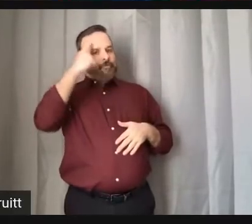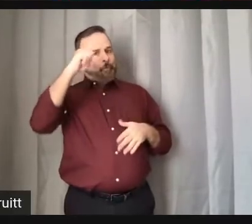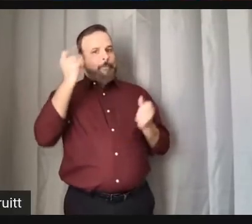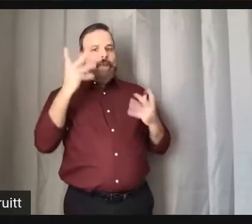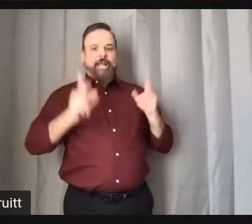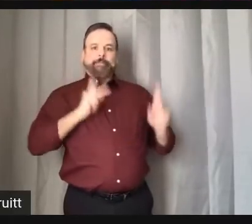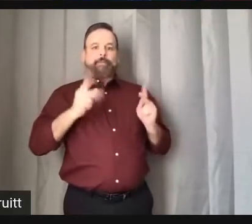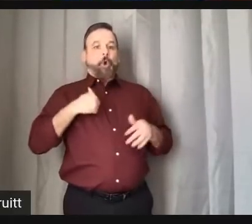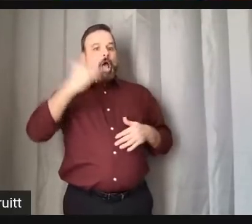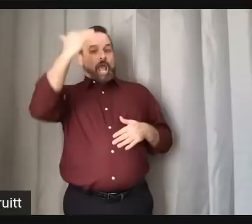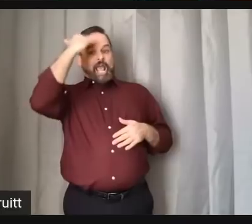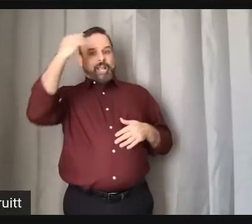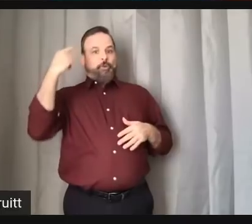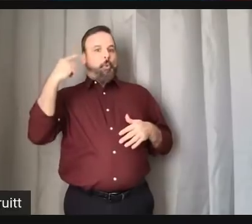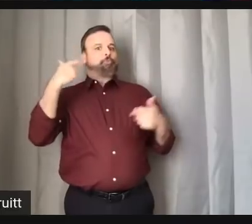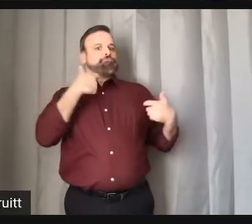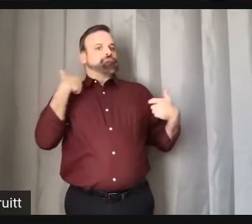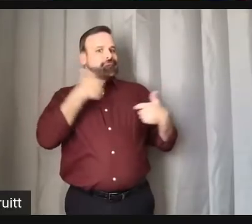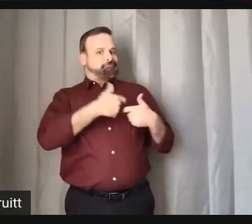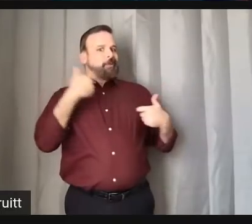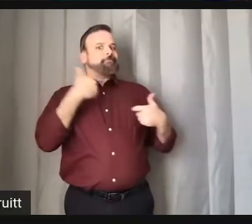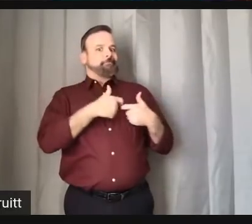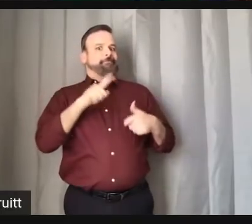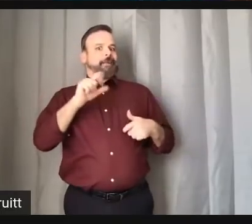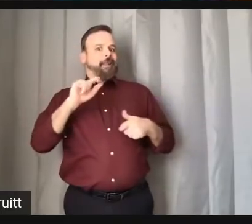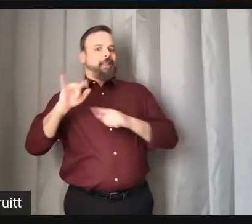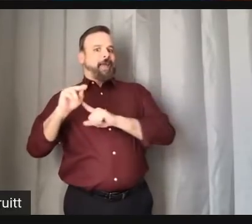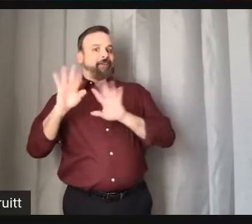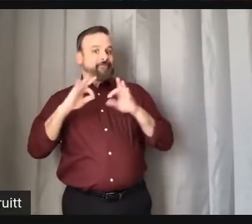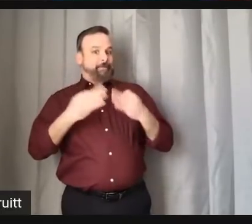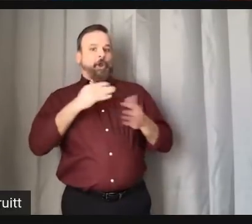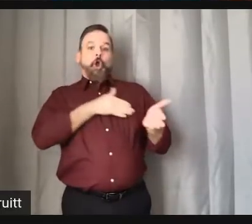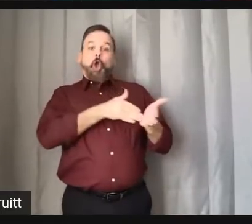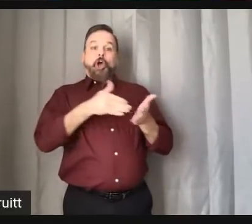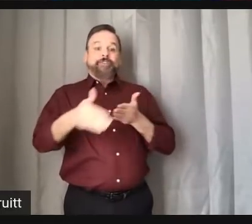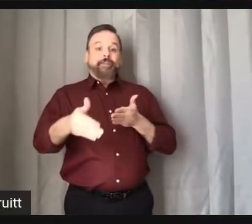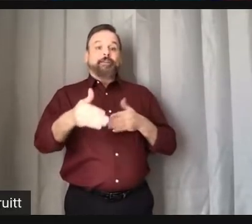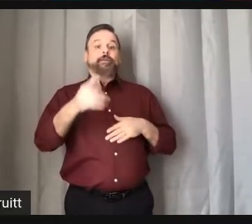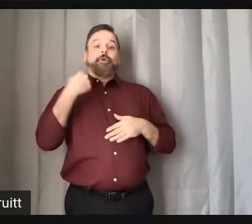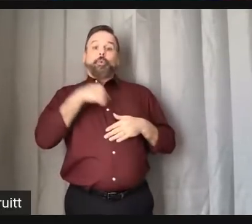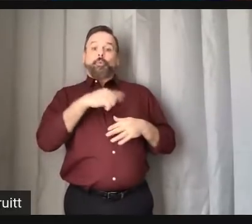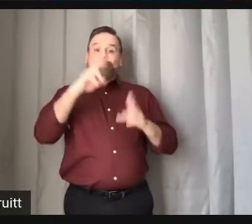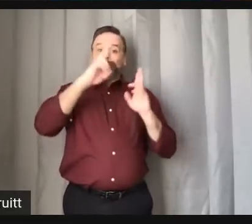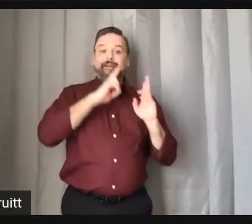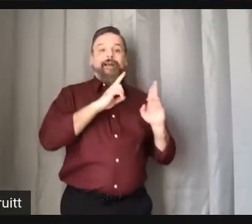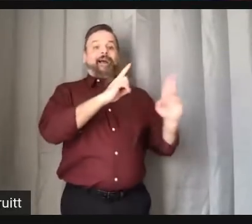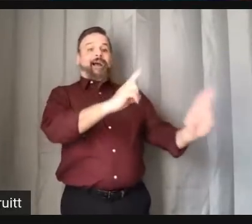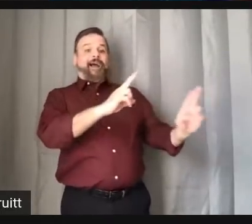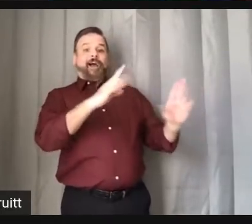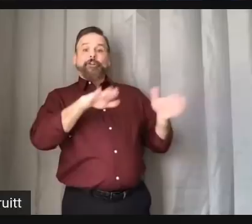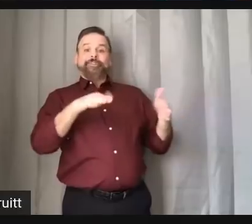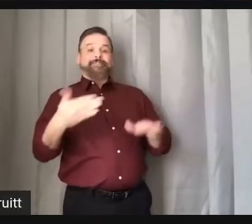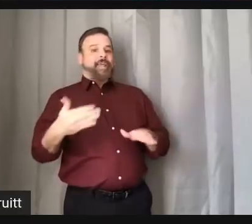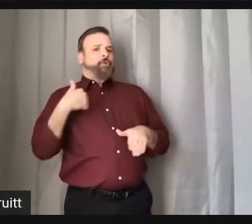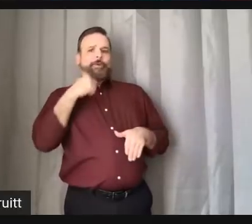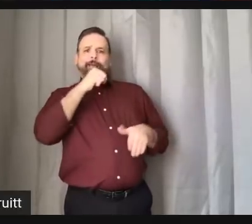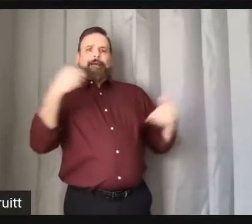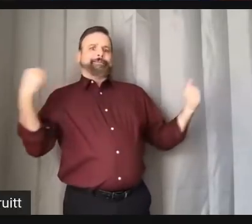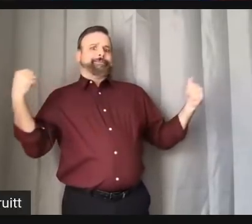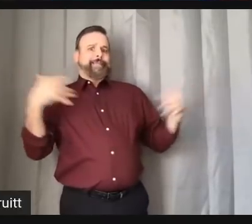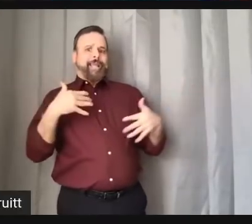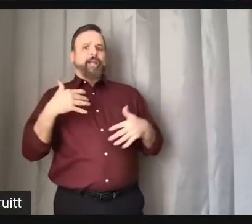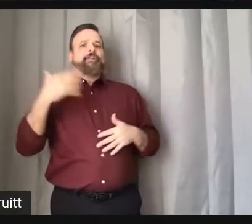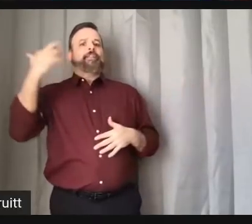know like Latinx families are very often, not always, but very often, like we honor our dead, you know, and we're not scared of them. And that's how